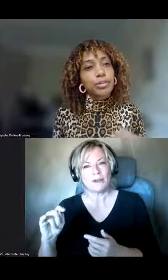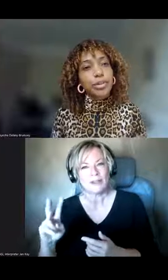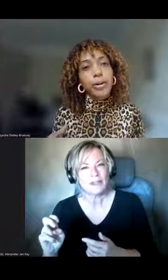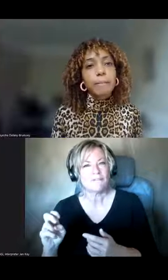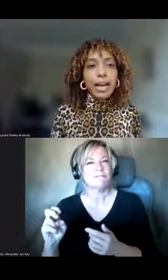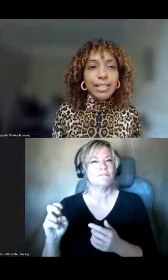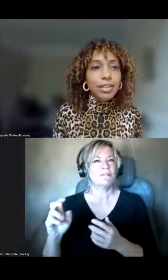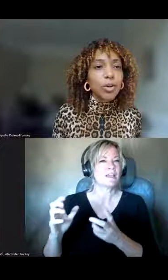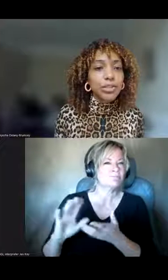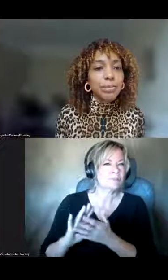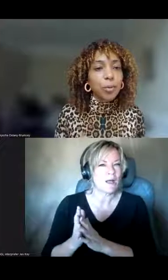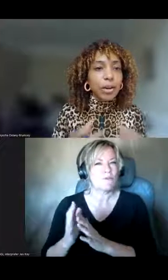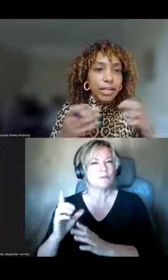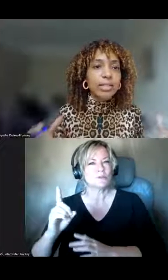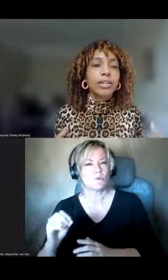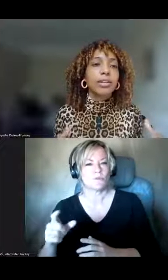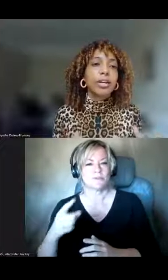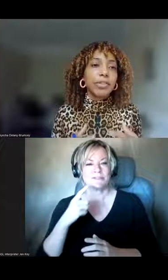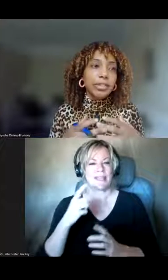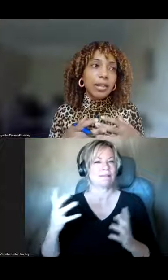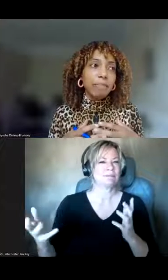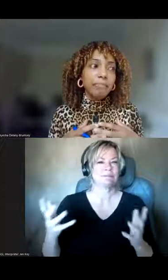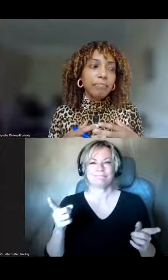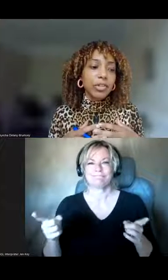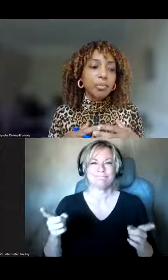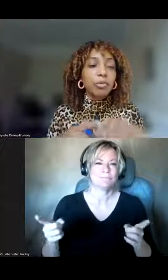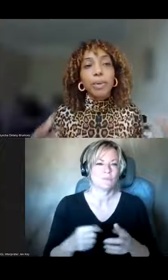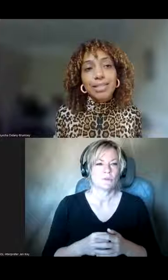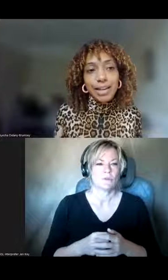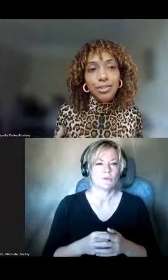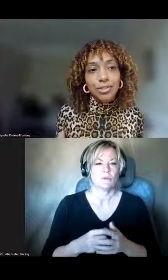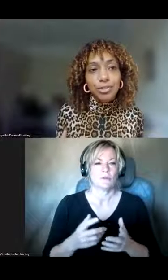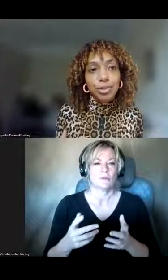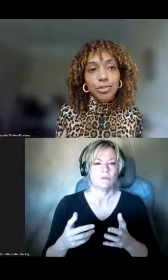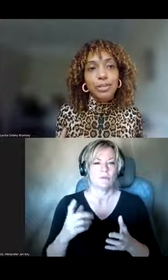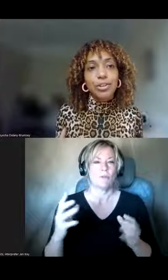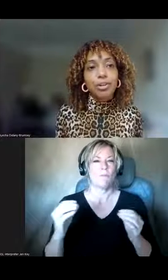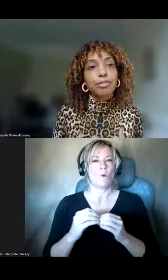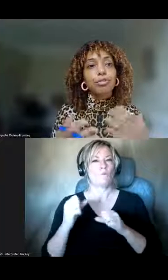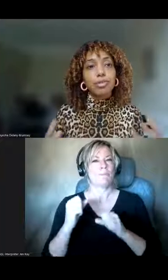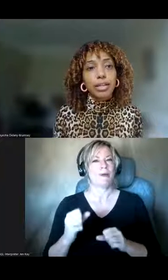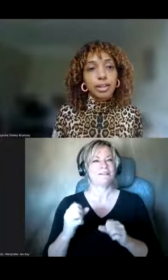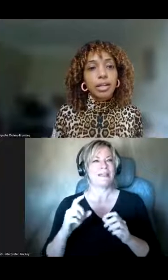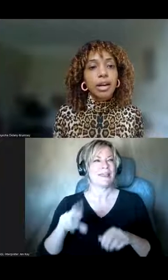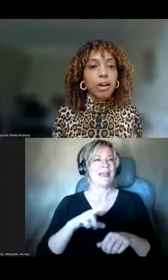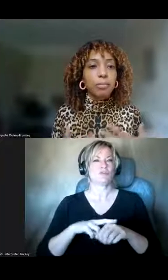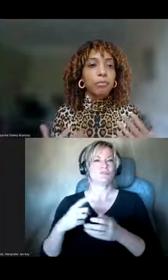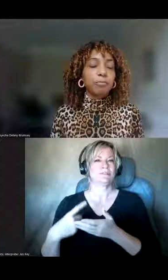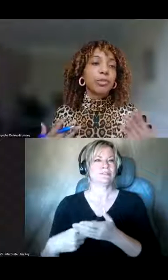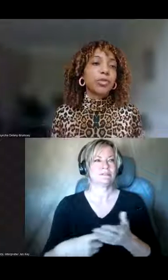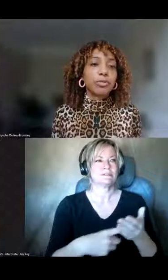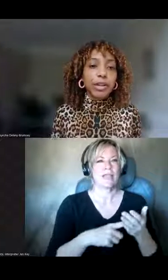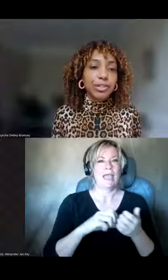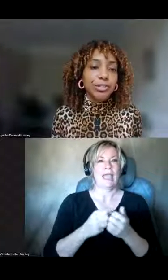So they're asking the question about what is this more robust national discourse around mental health doing around